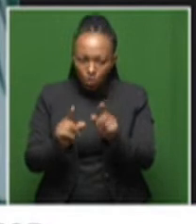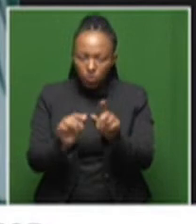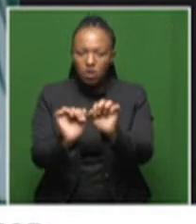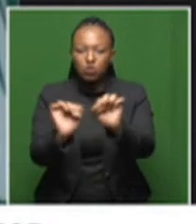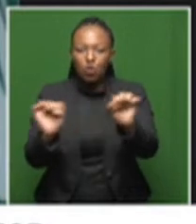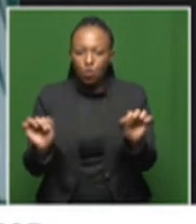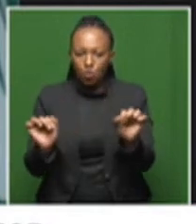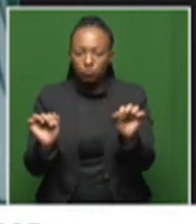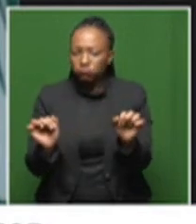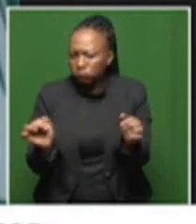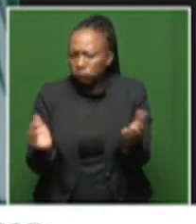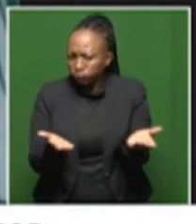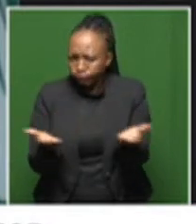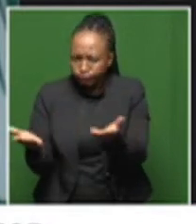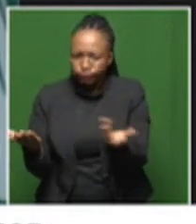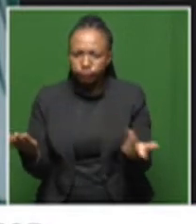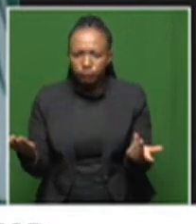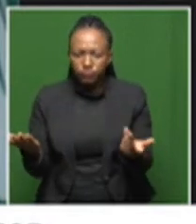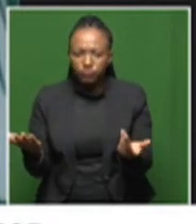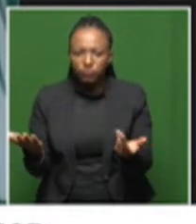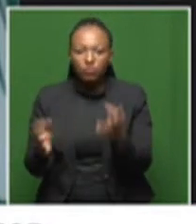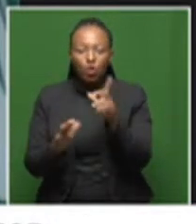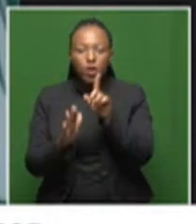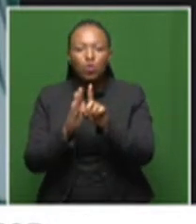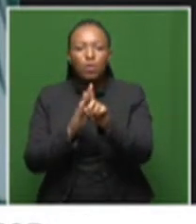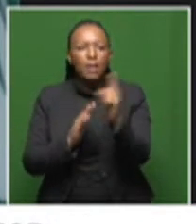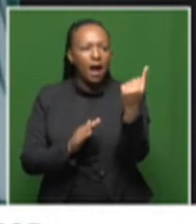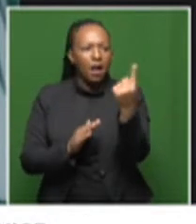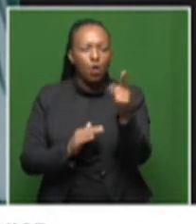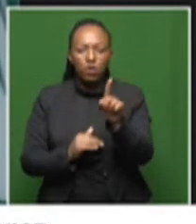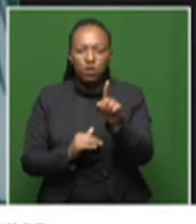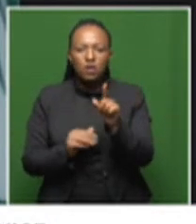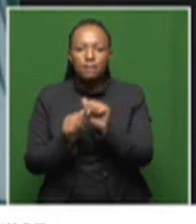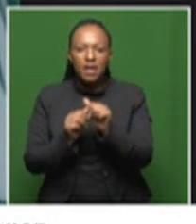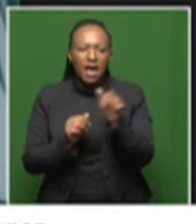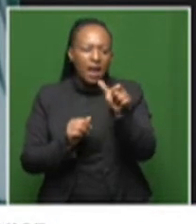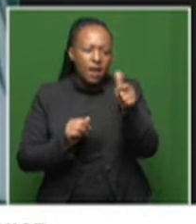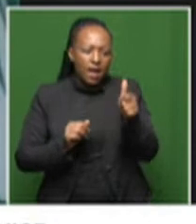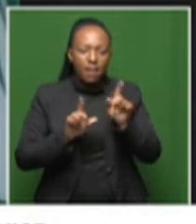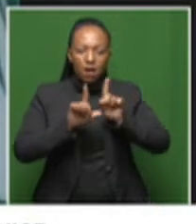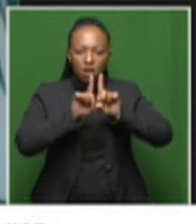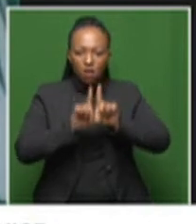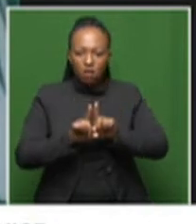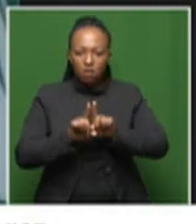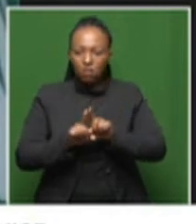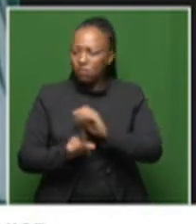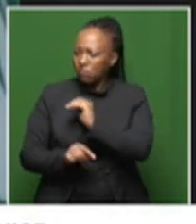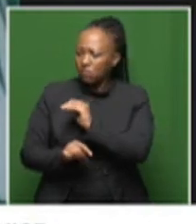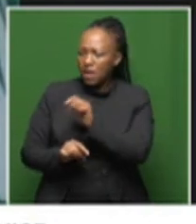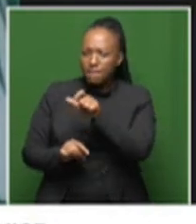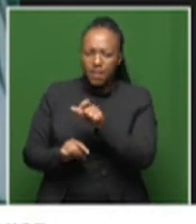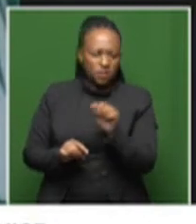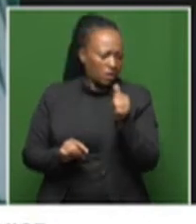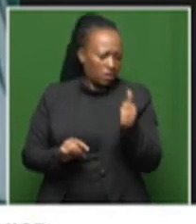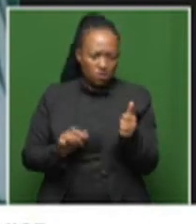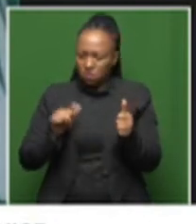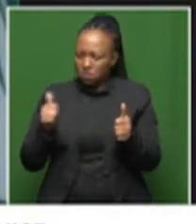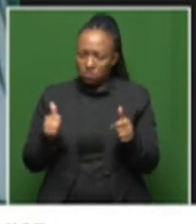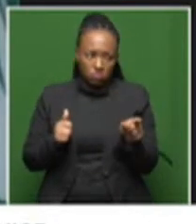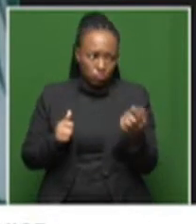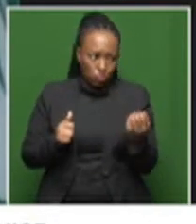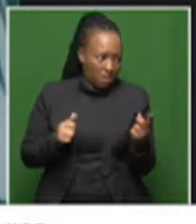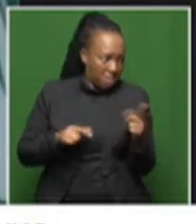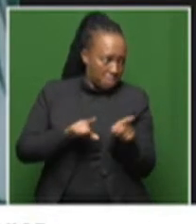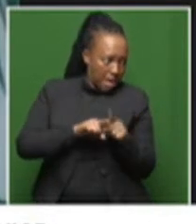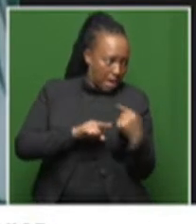opportunity. Take it up. When you go, don't go alone. Take your neighbor. Ask the person next to you if they are in the